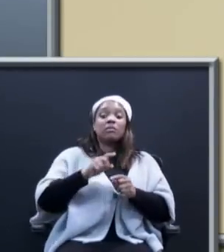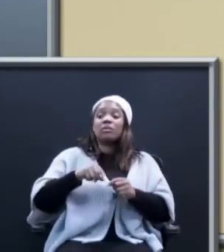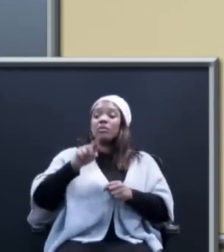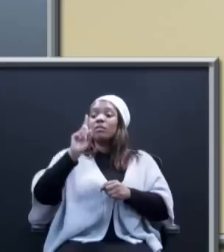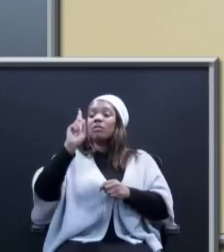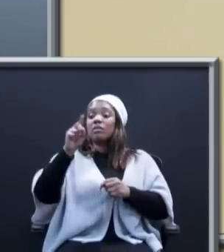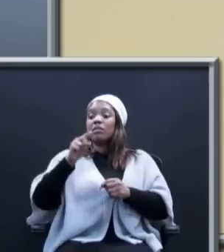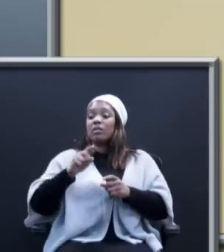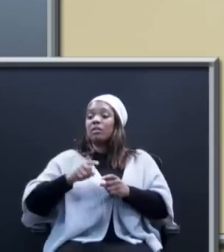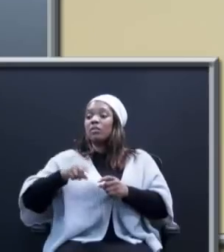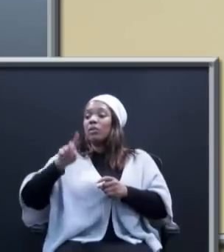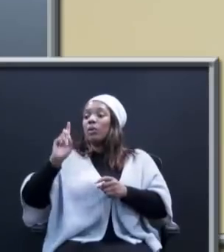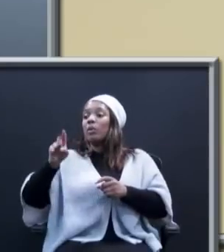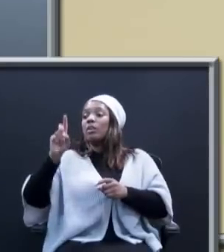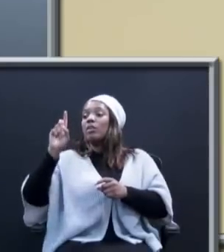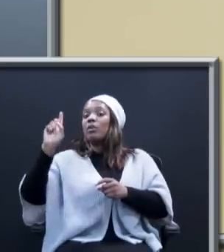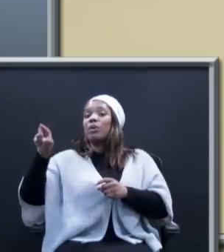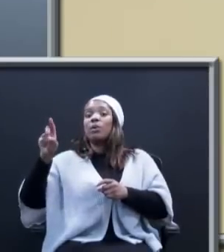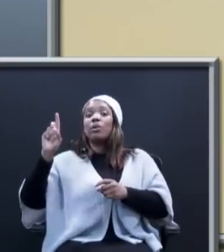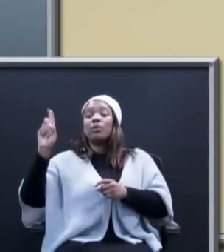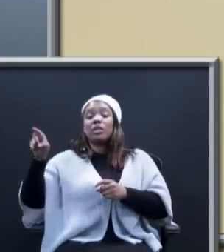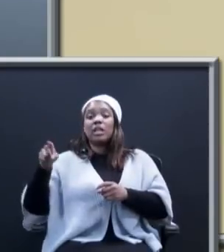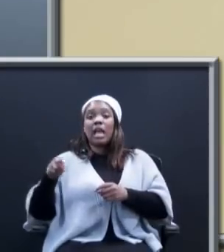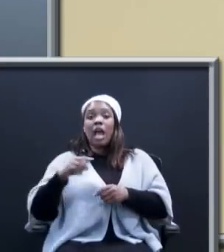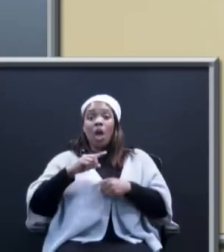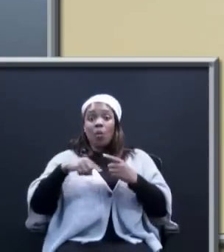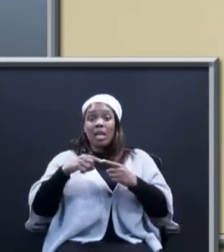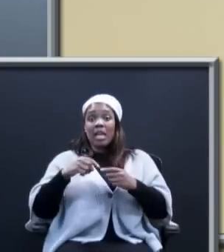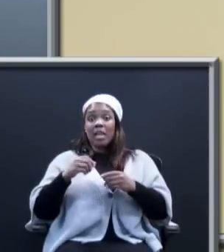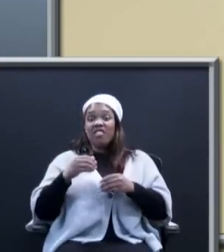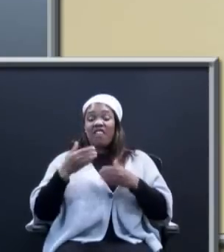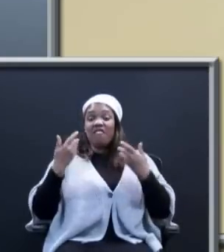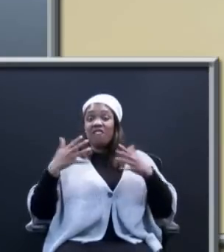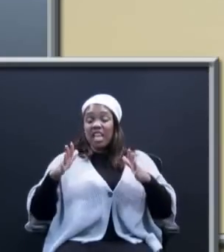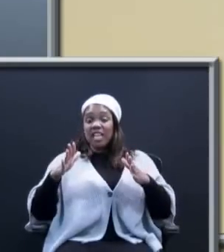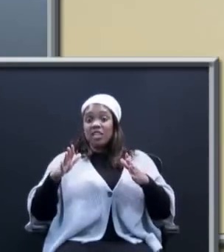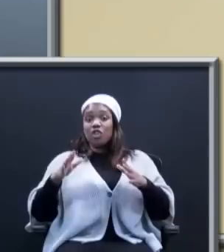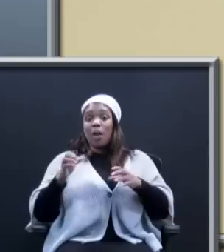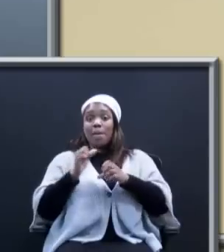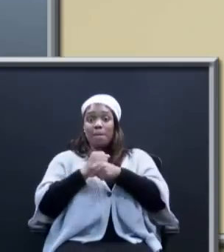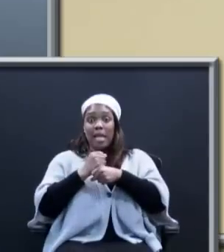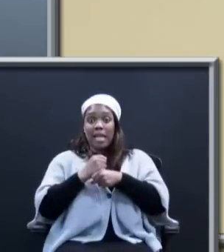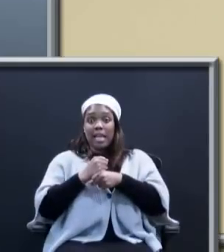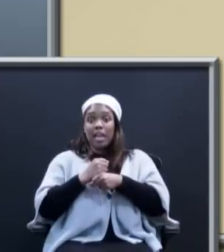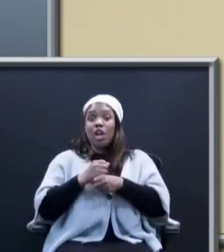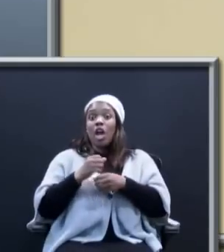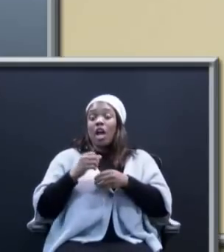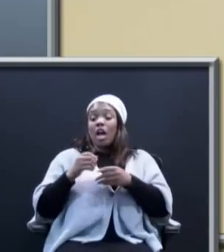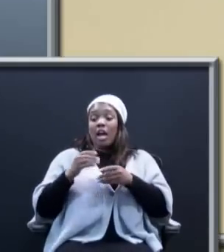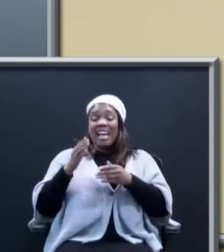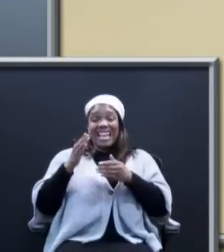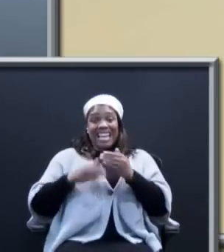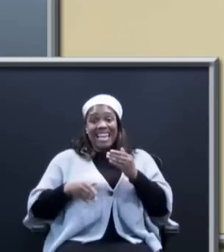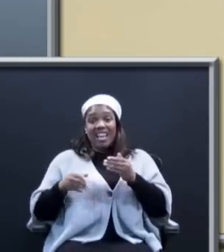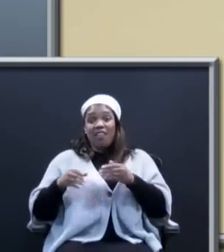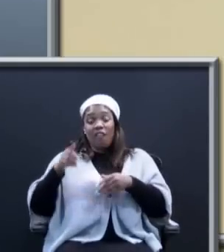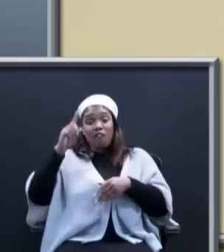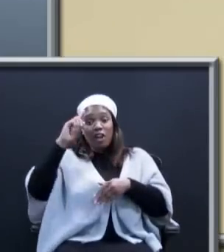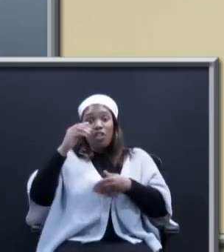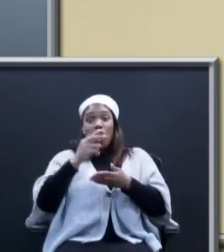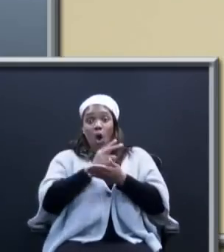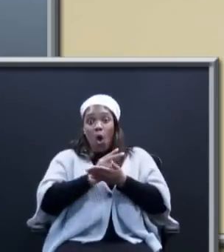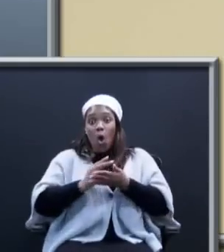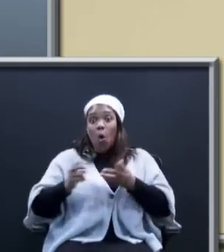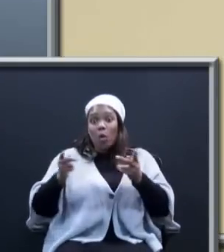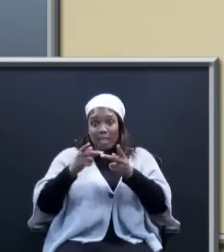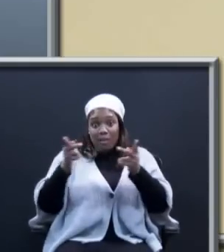of reconciling the holy place and the tabernacle of the congregation. Go ahead. And the altar, he shall bring the live goat.